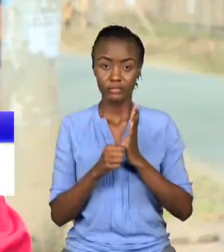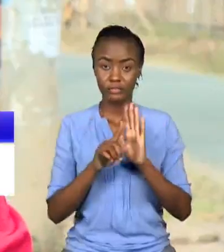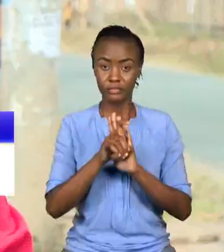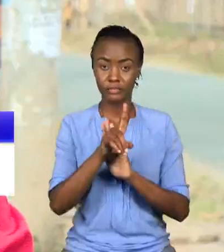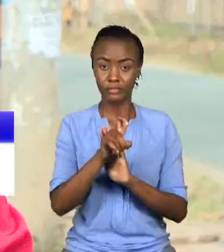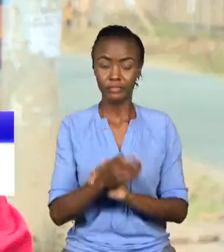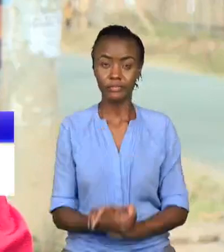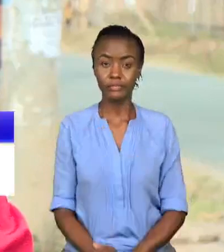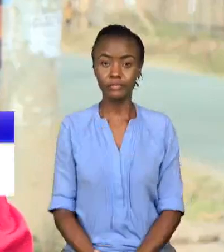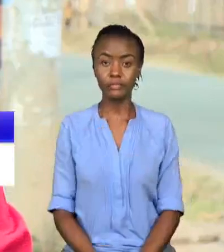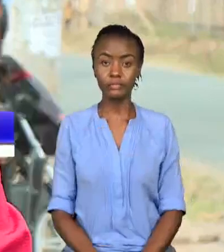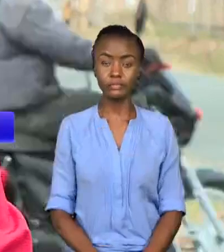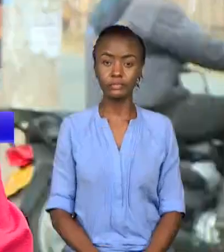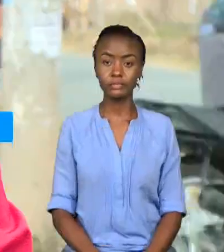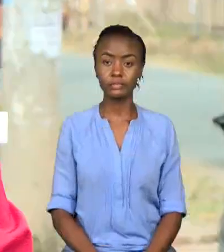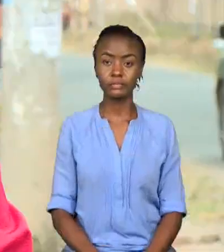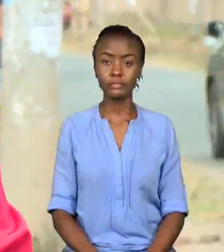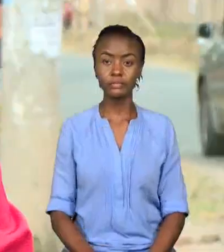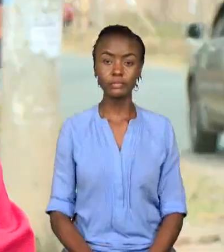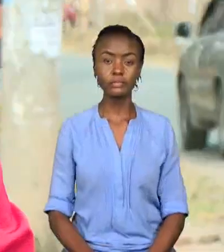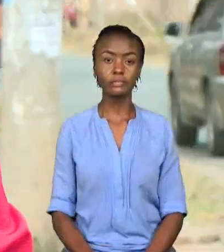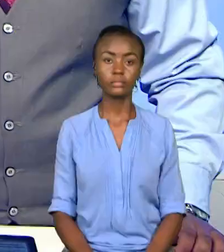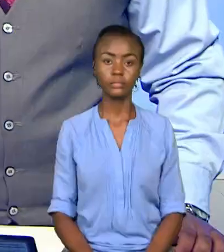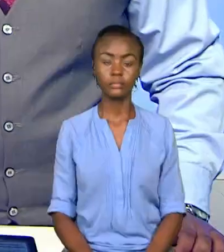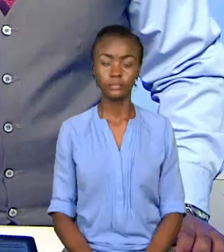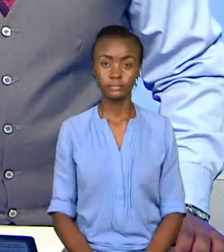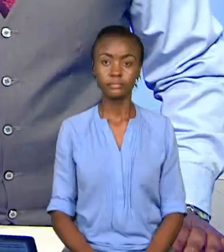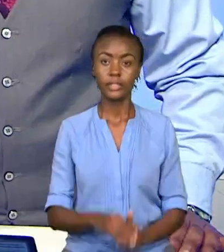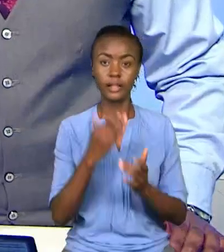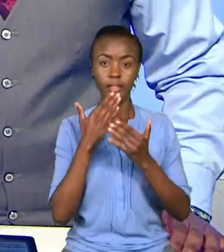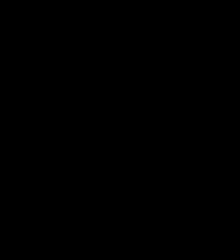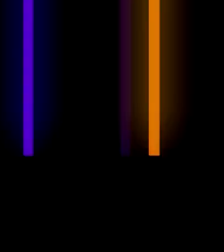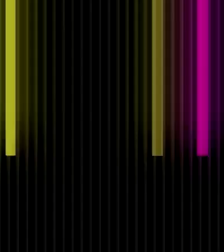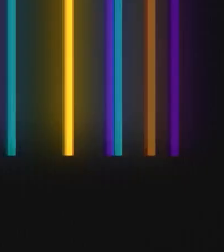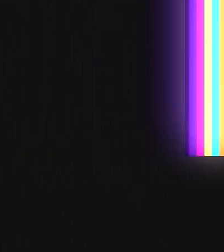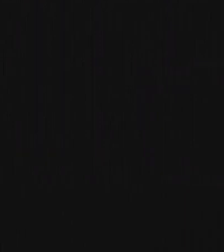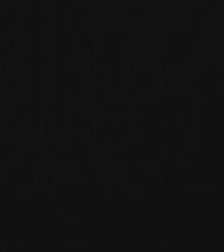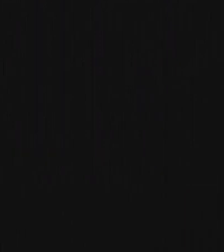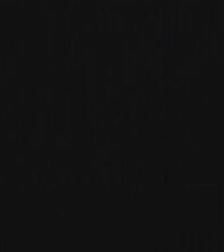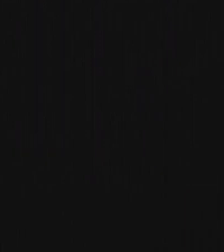Flora Limuki, Switch TV, Nairobi. Thank you, Flora Limuki.